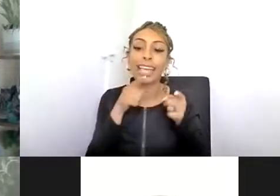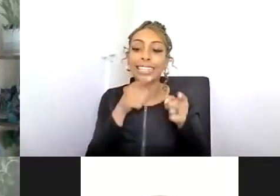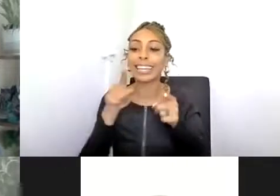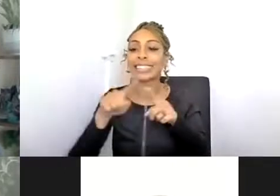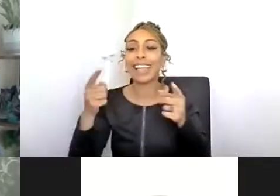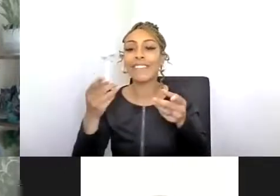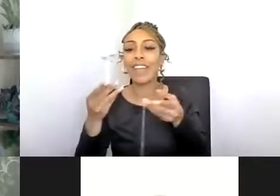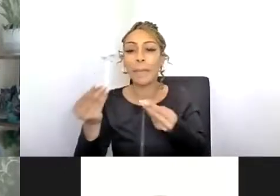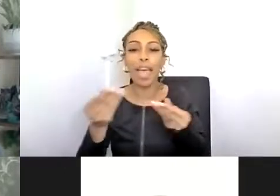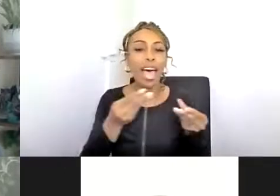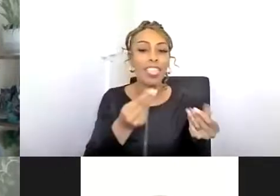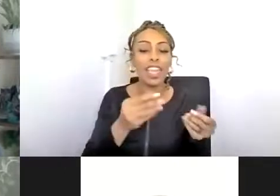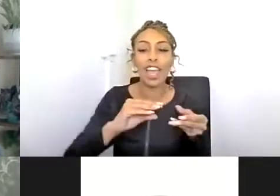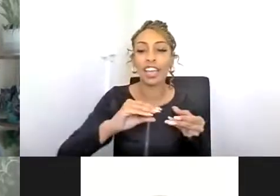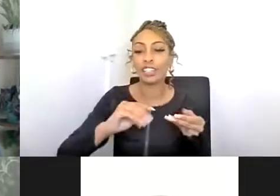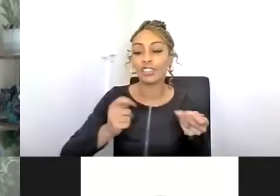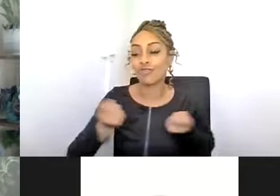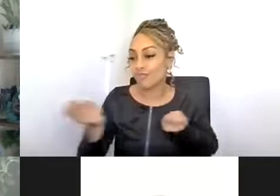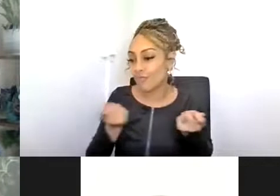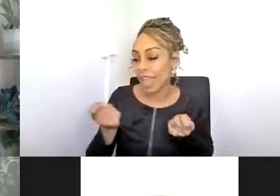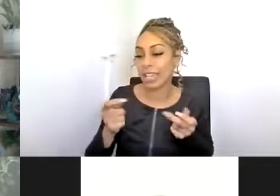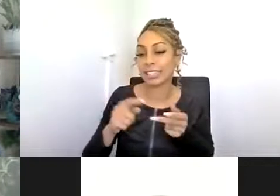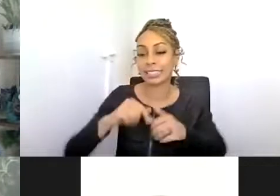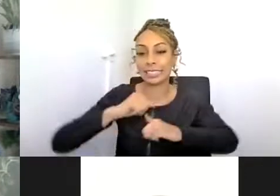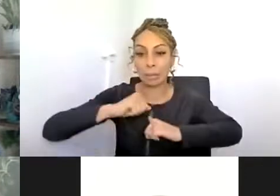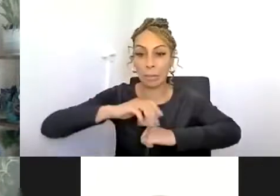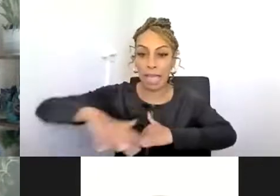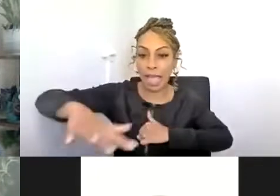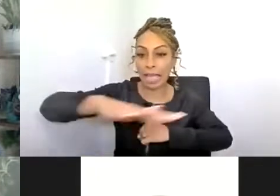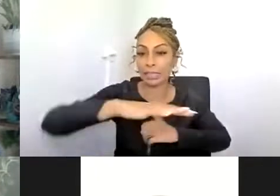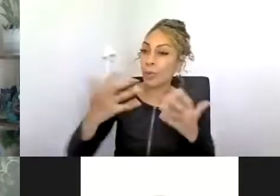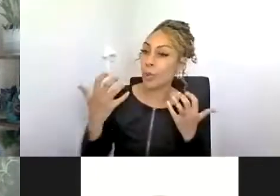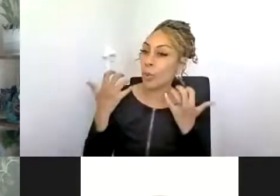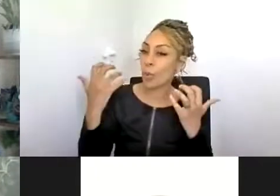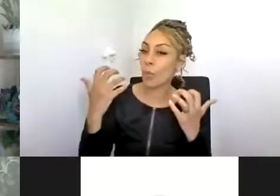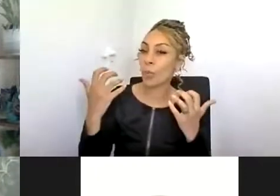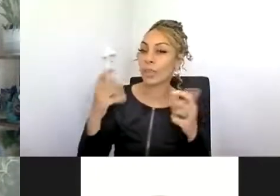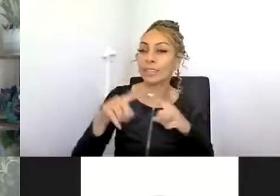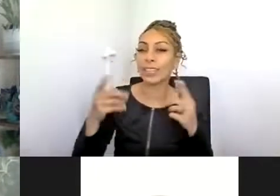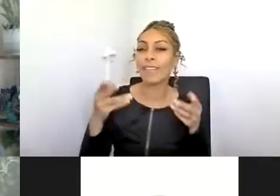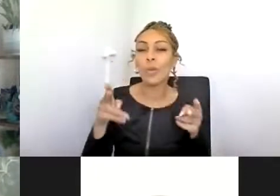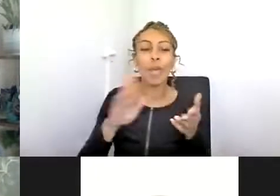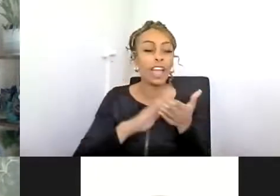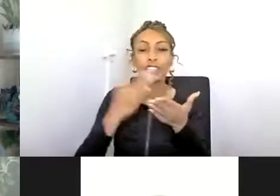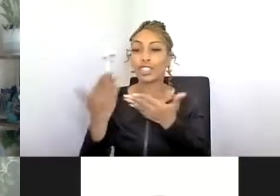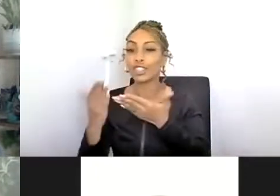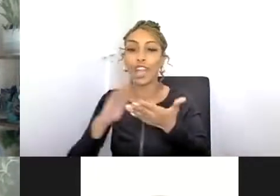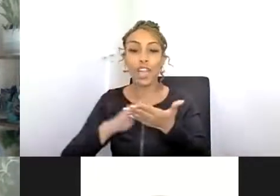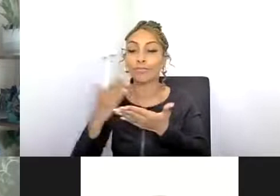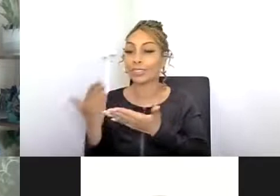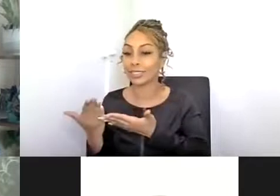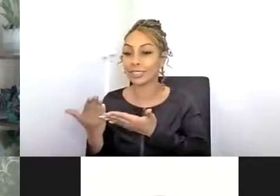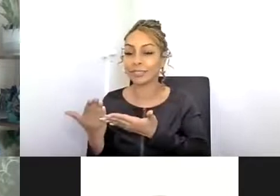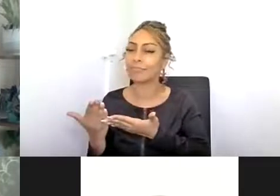and ways of creating. They discussed space, the audience, different ways of interpreting. And they were left